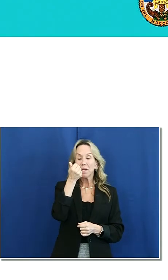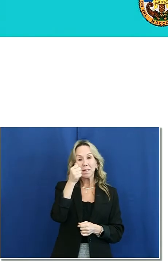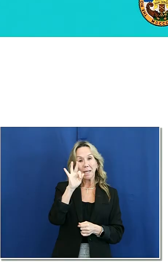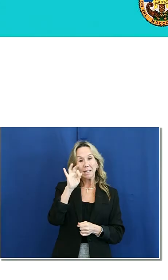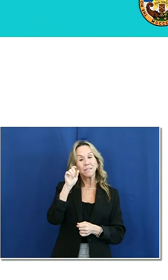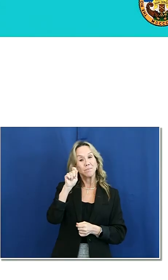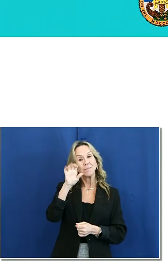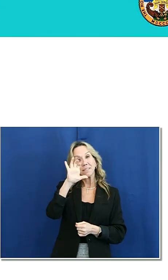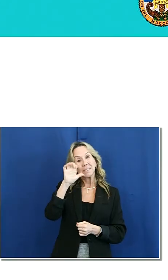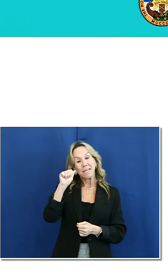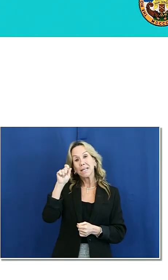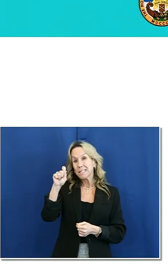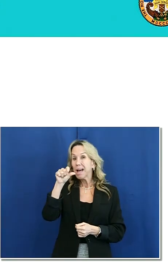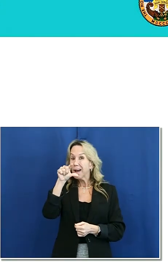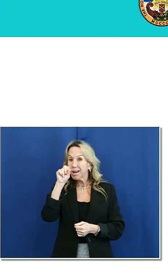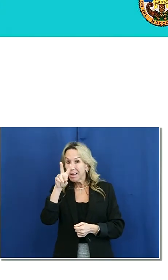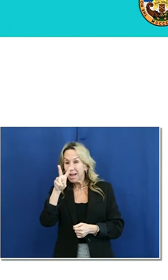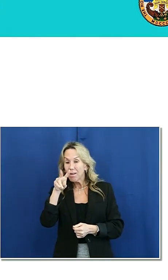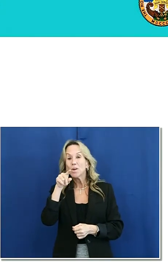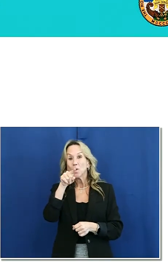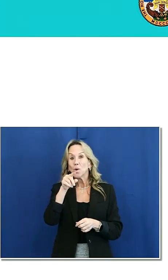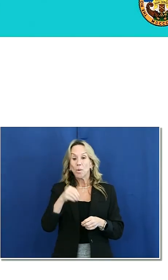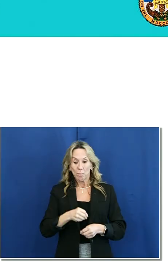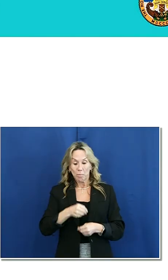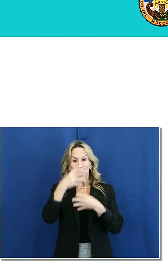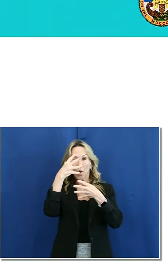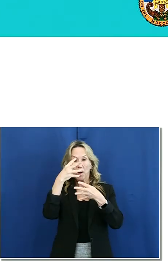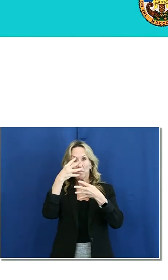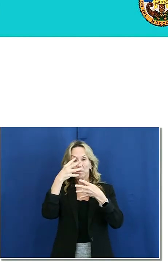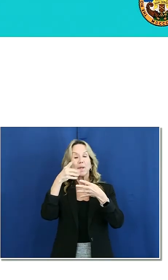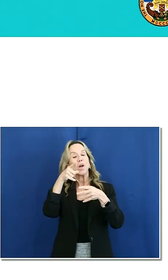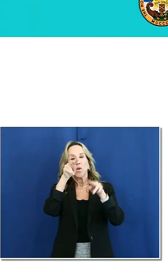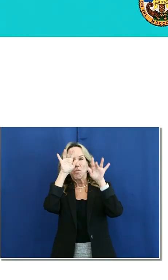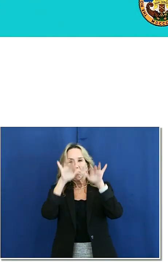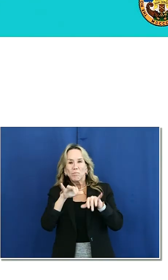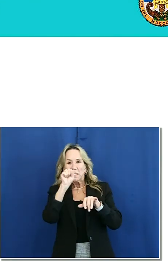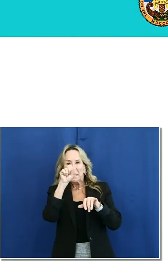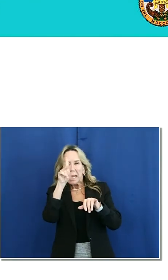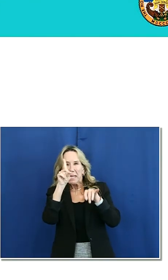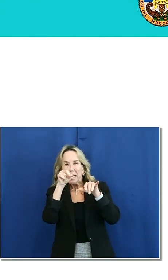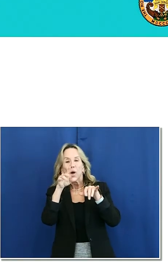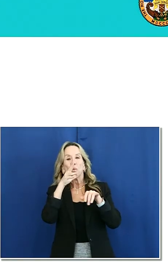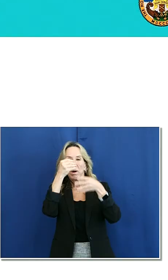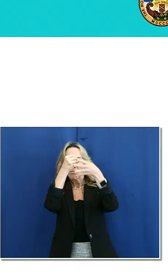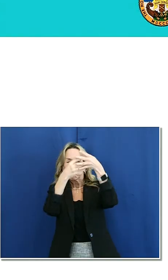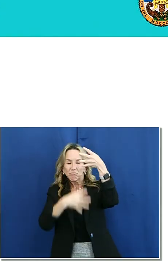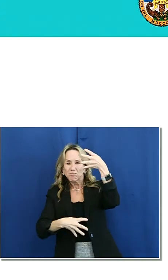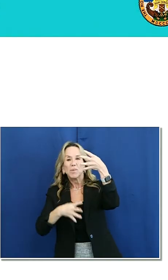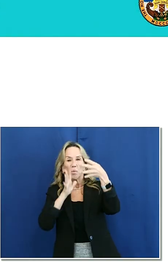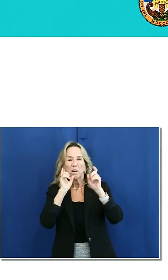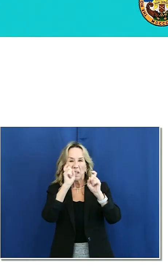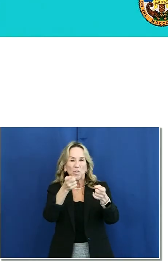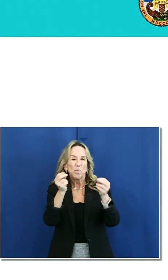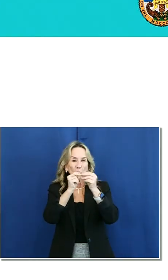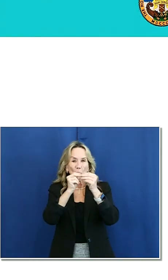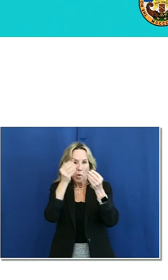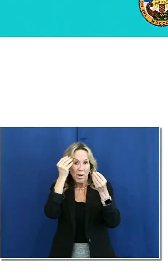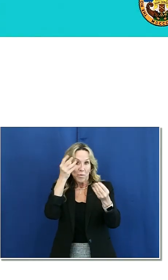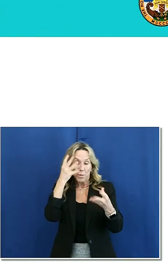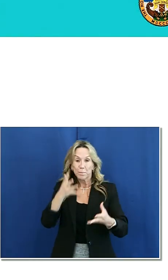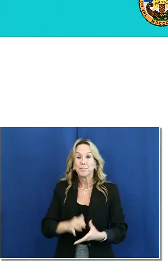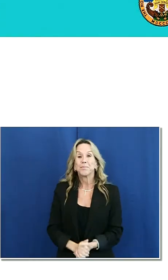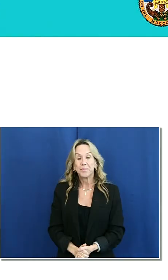covid19.ca.gov. You can put in San Diego and look for the various activities, and it will provide you that additional